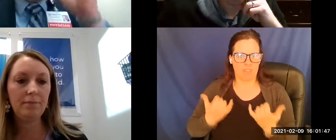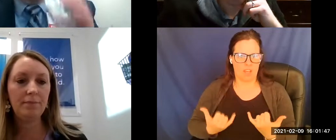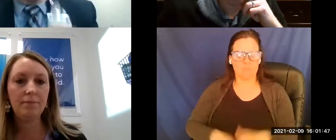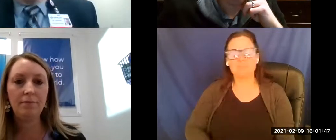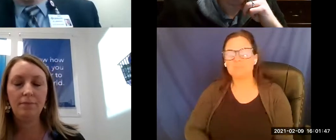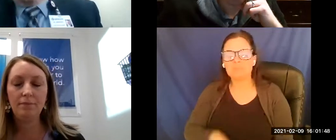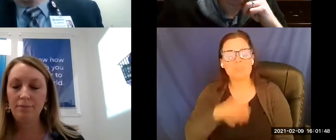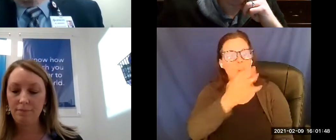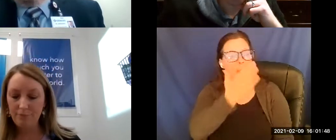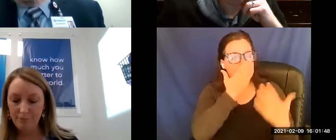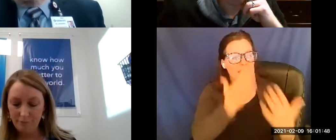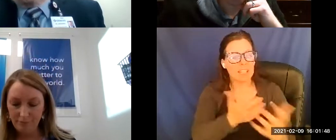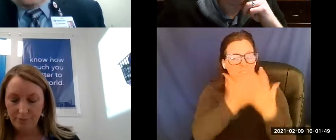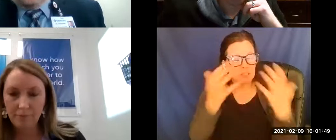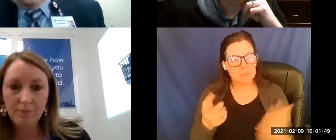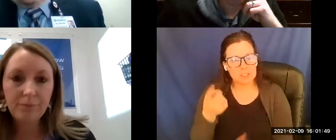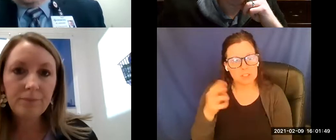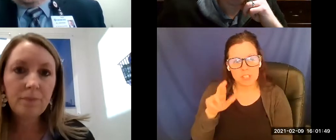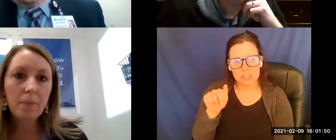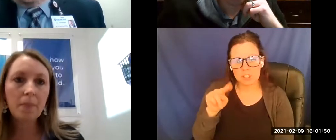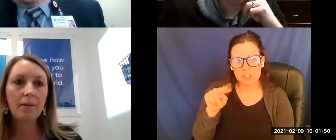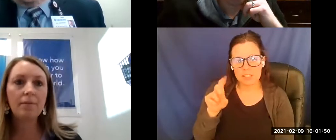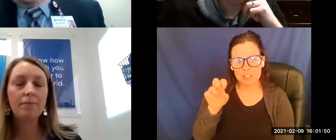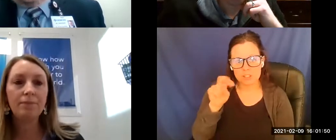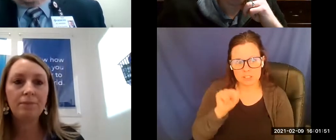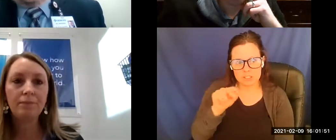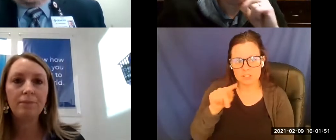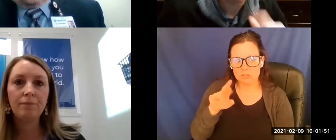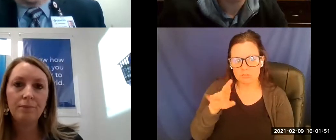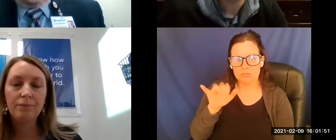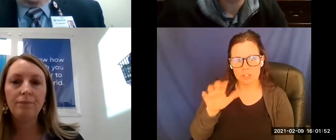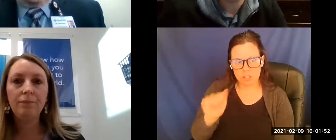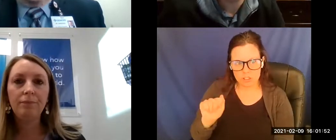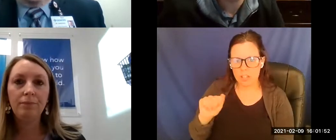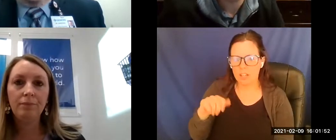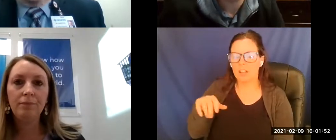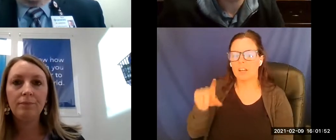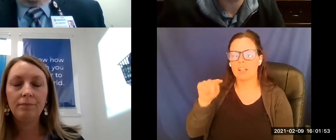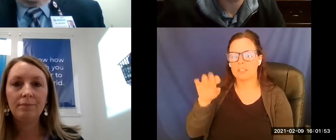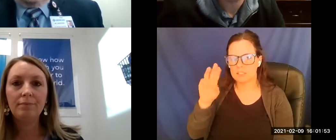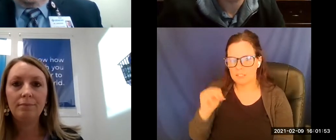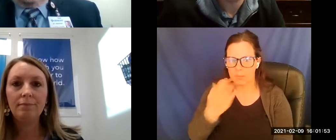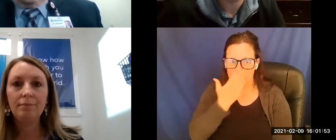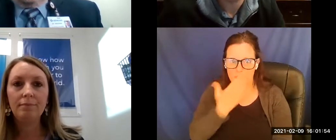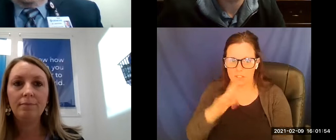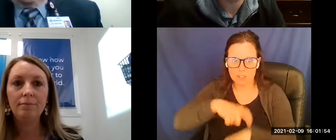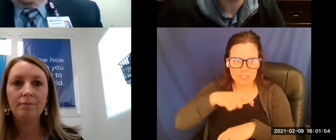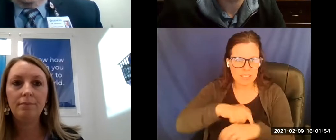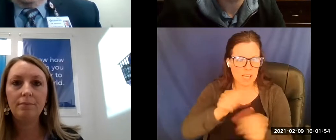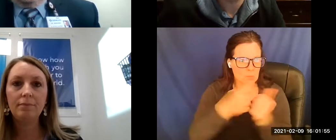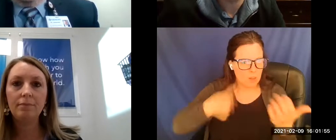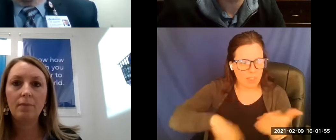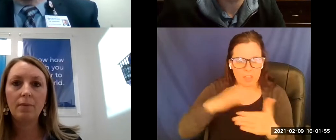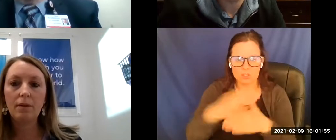Well, thank you very much to Dr. Anderson, to Tricia, and to Tom for joining us today. We're very grateful that you spent some time with us to share this important